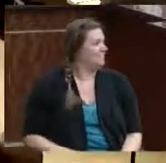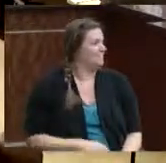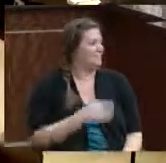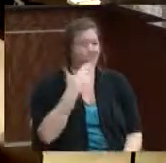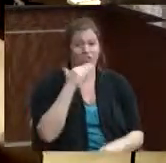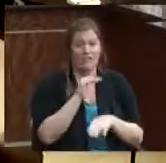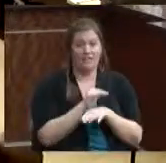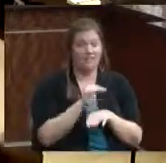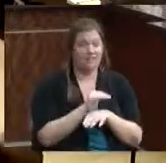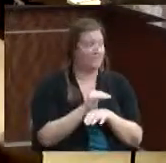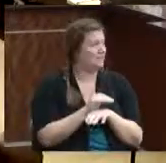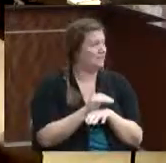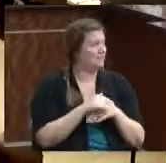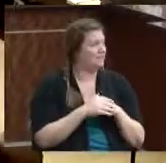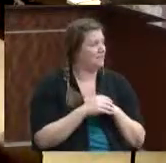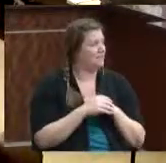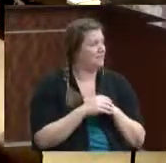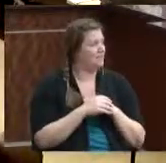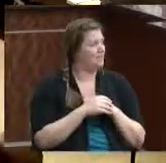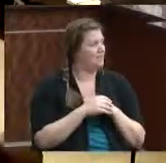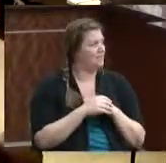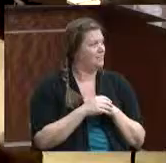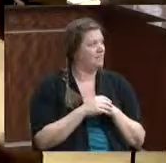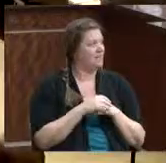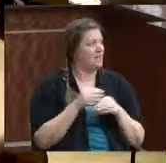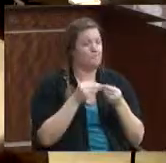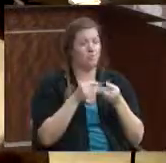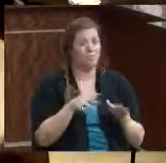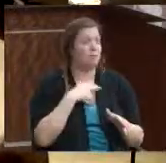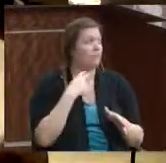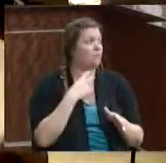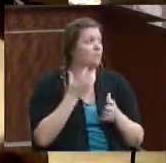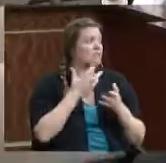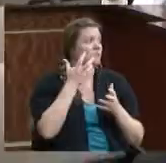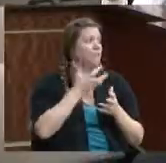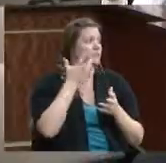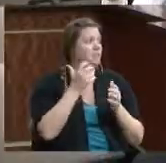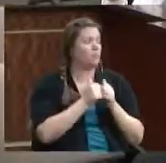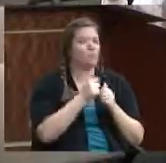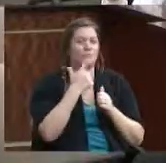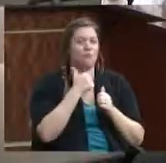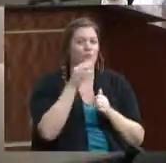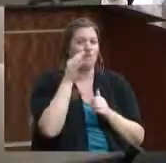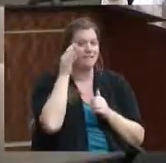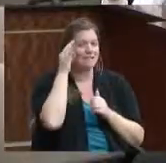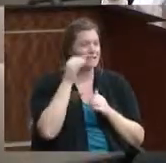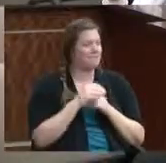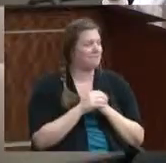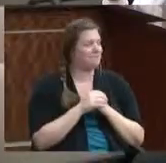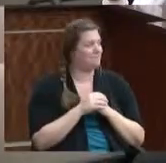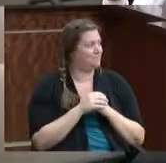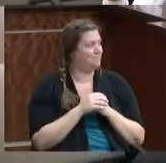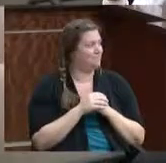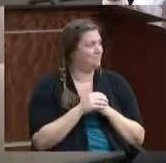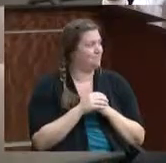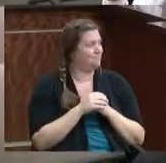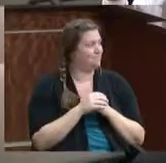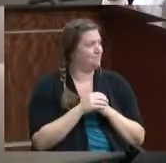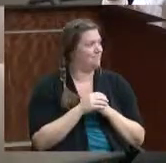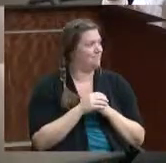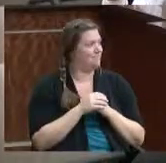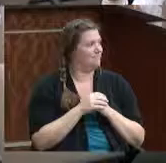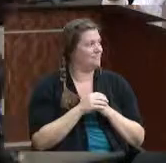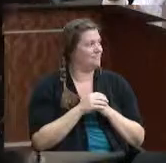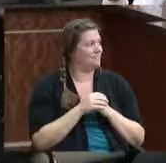Good evening. I actually am losing my voice because I was screaming at the Redskins. So I would like to hand